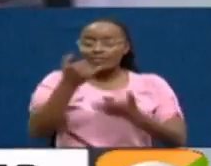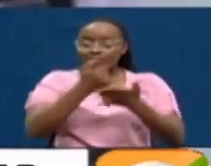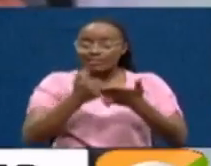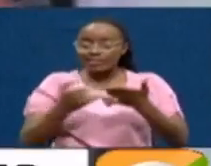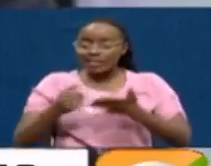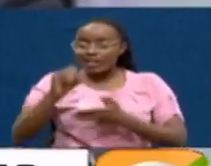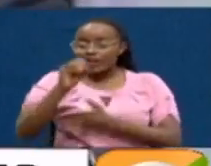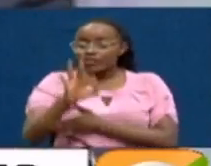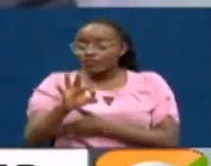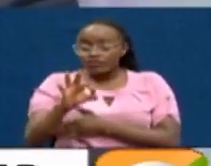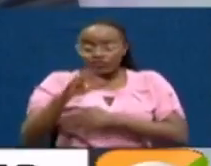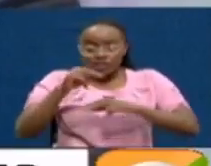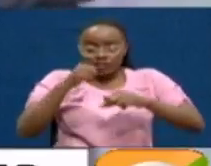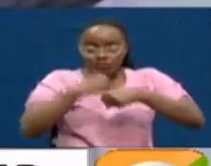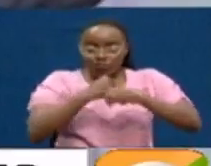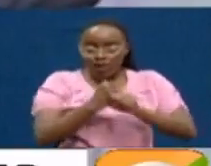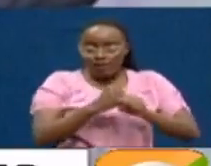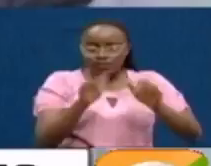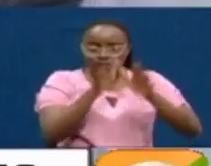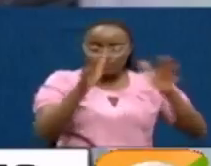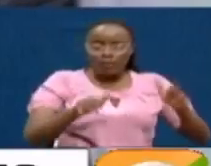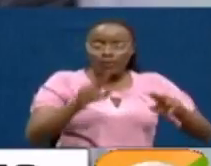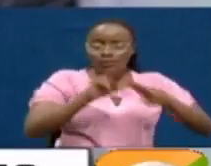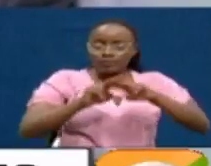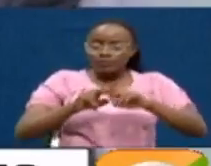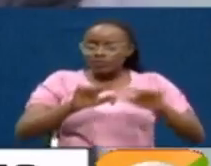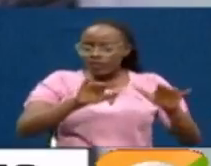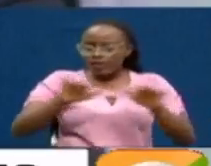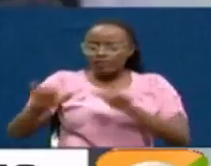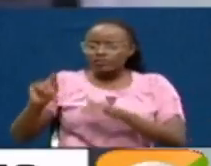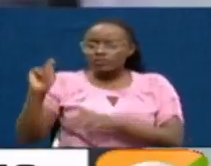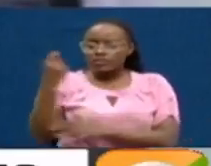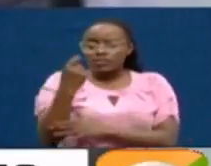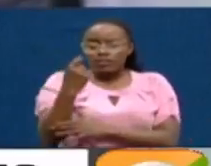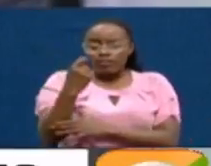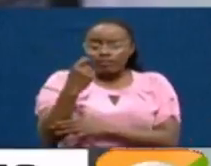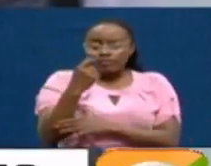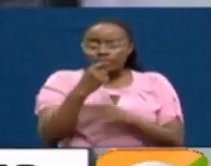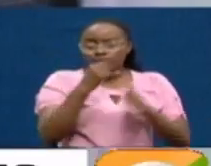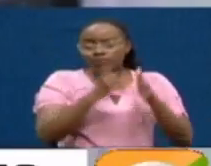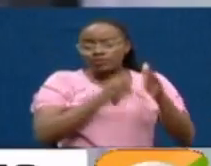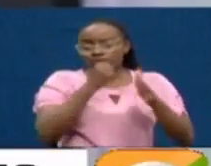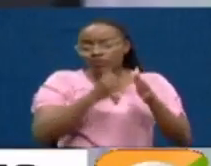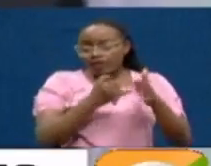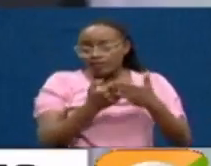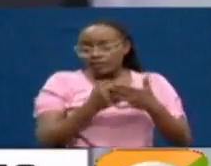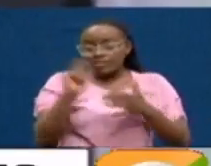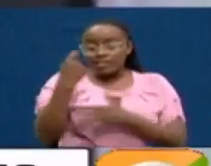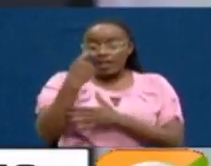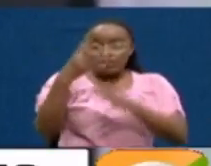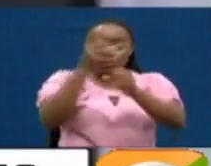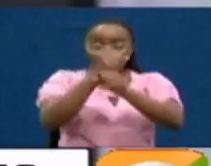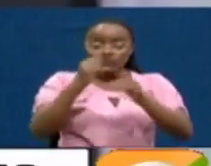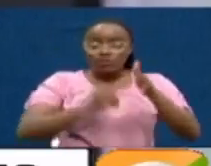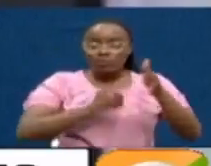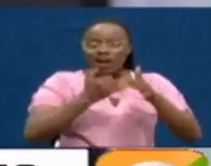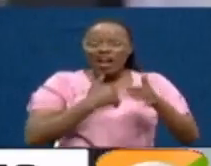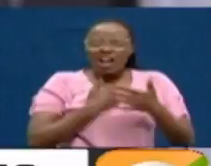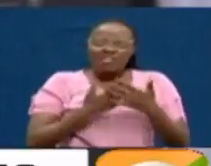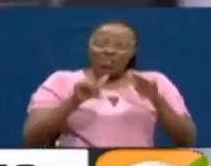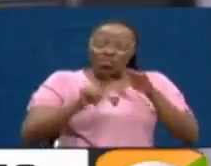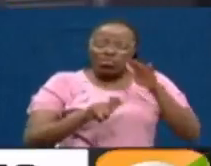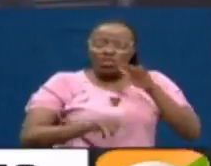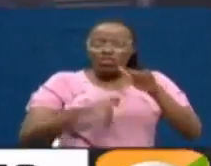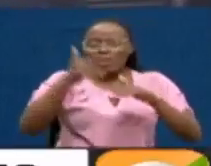of furniture? Then we go to Kenya Association of Manufacturers, because these are young people who have no production capability. The